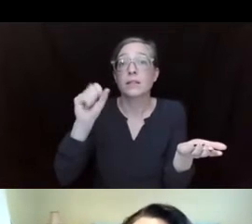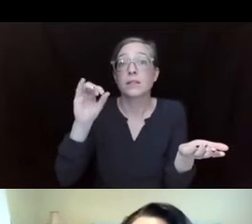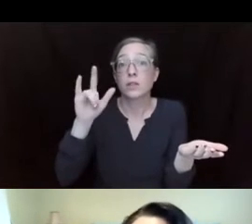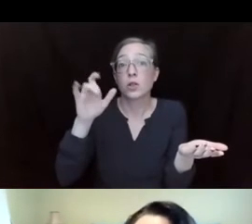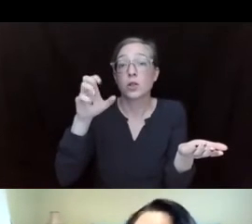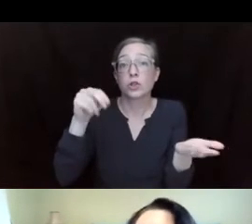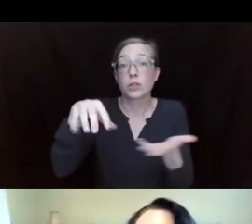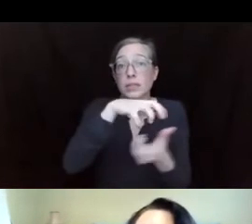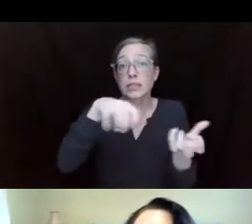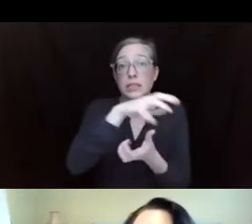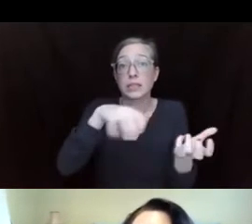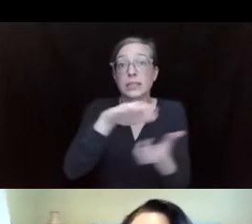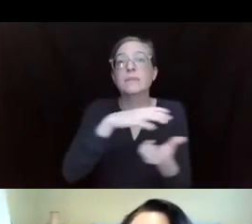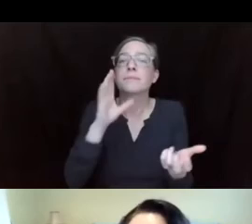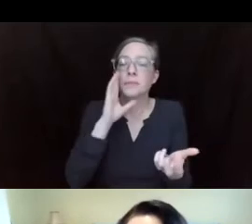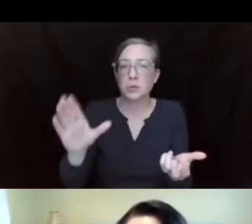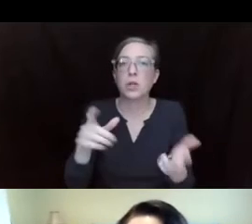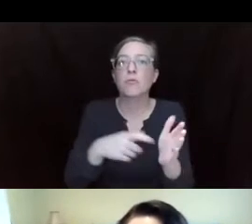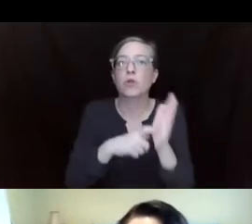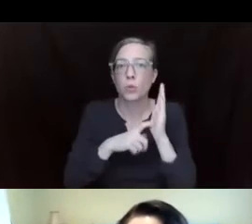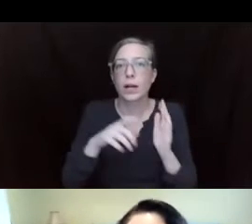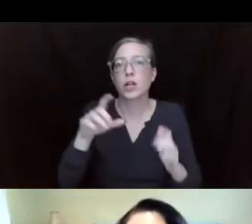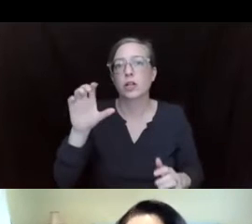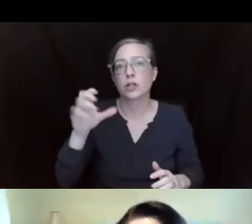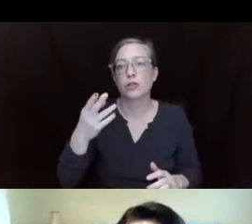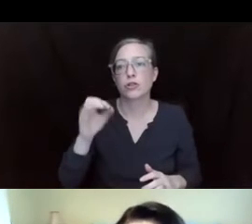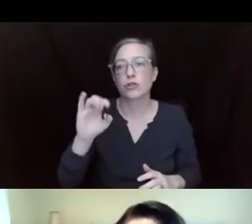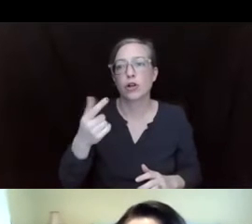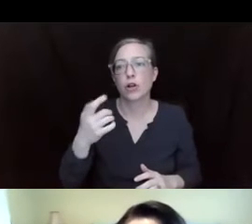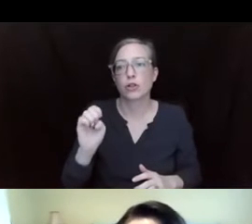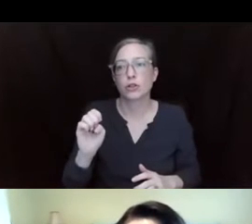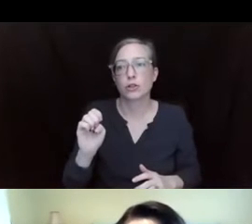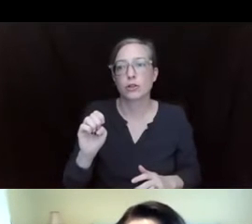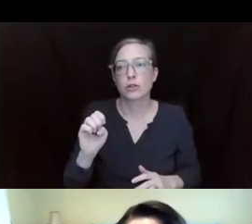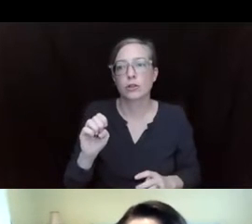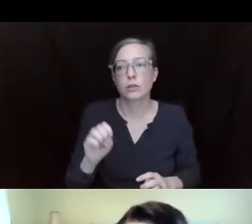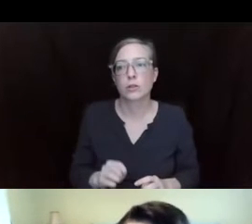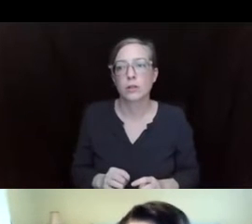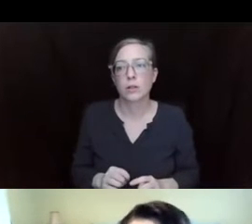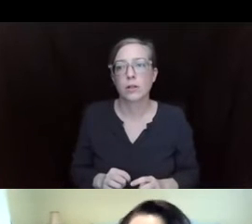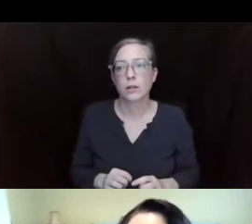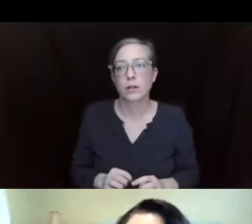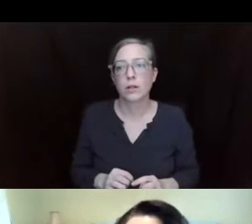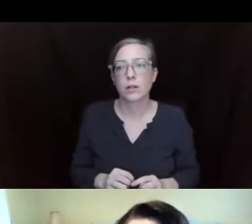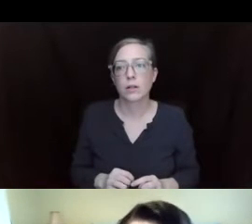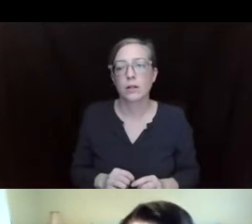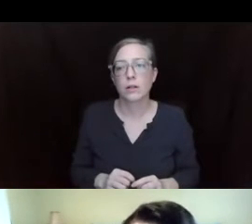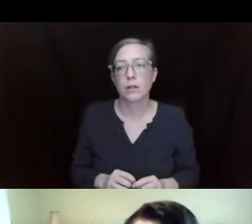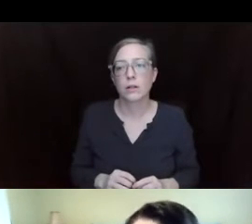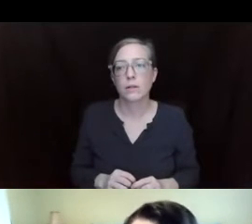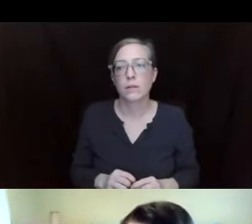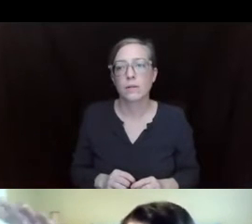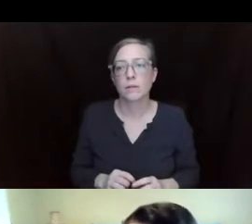all the materials that I have worked with in my laboratory, they happen to achieve a negative